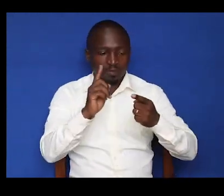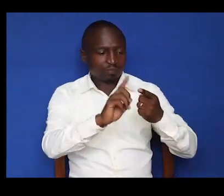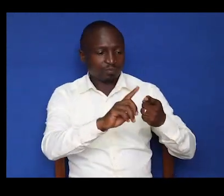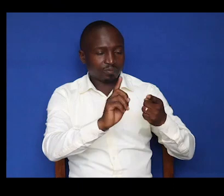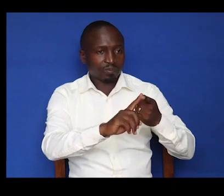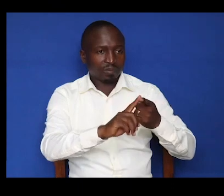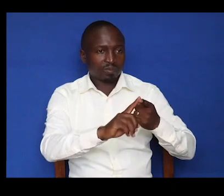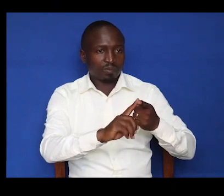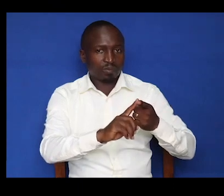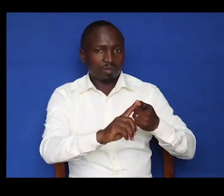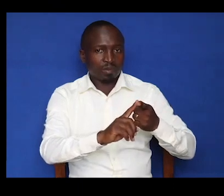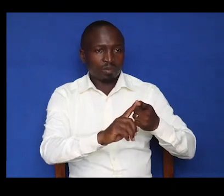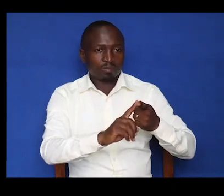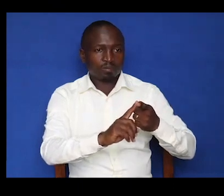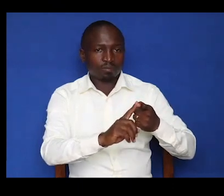the world